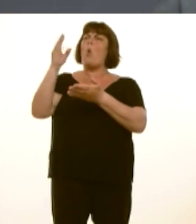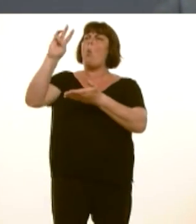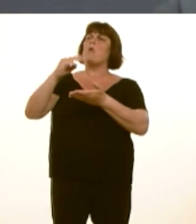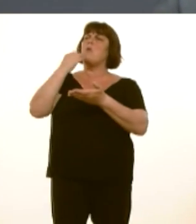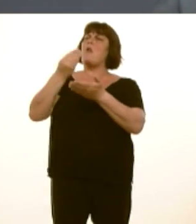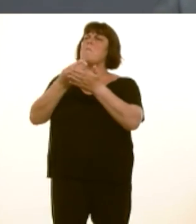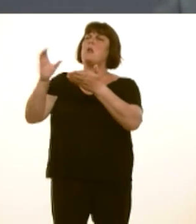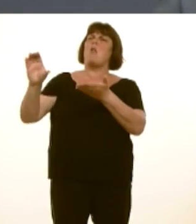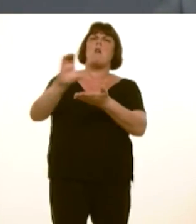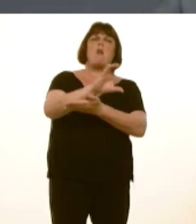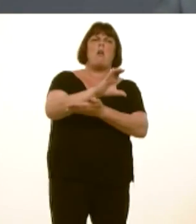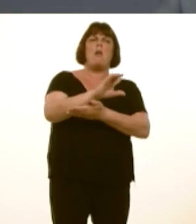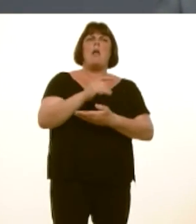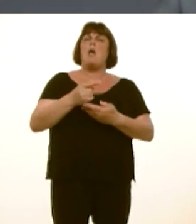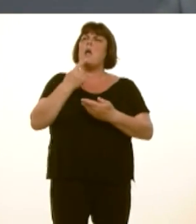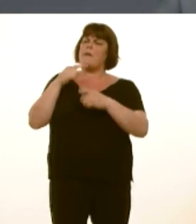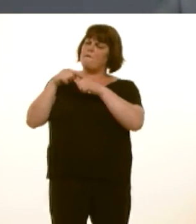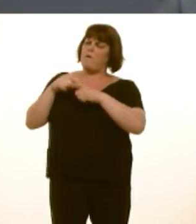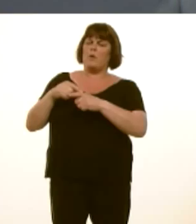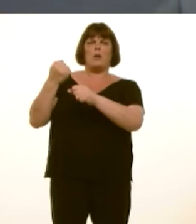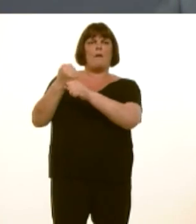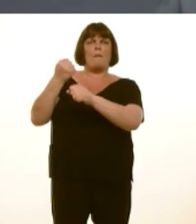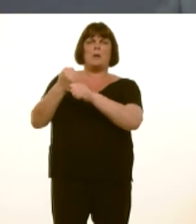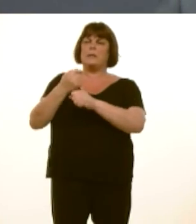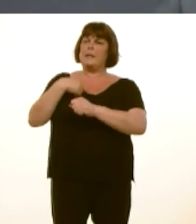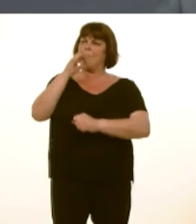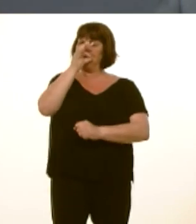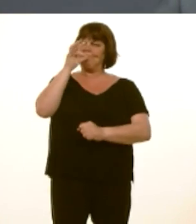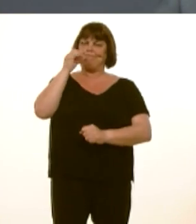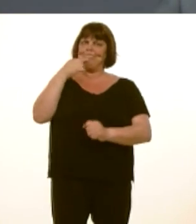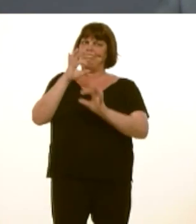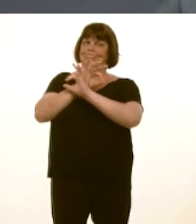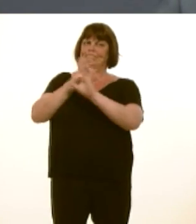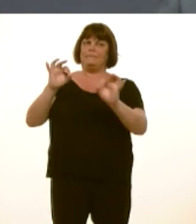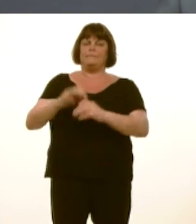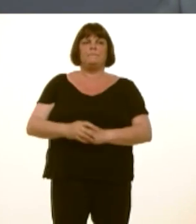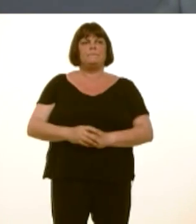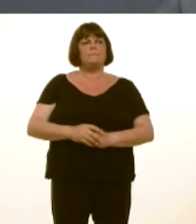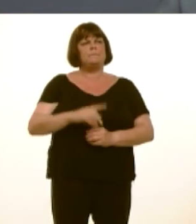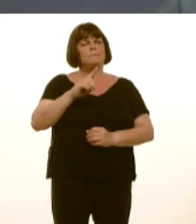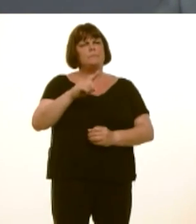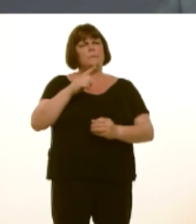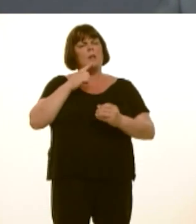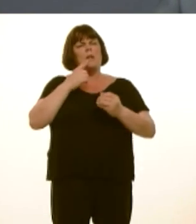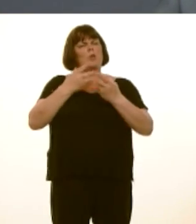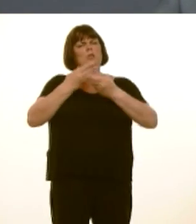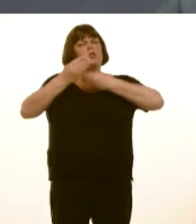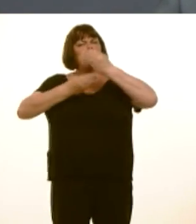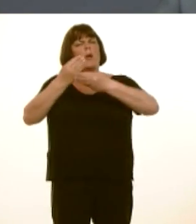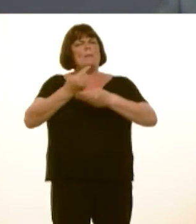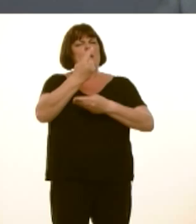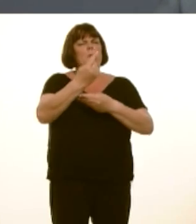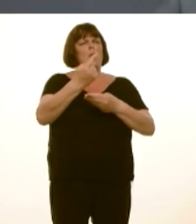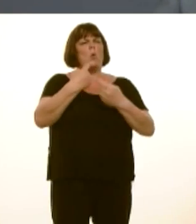that he maintained the government line and didn't speak out. First Minister, how would you describe someone who says something